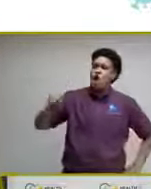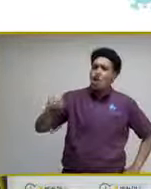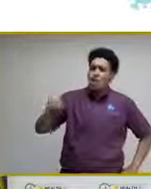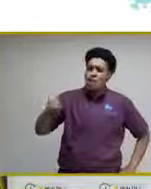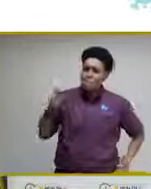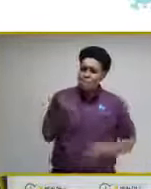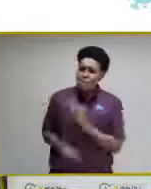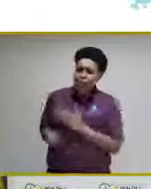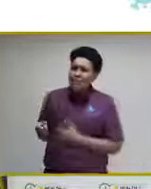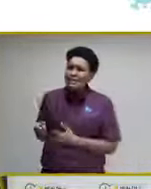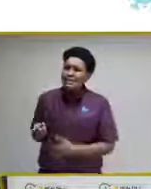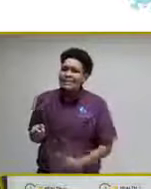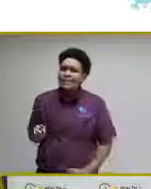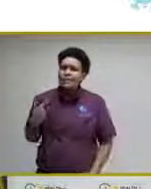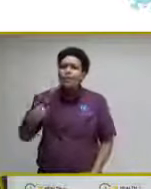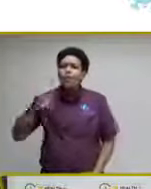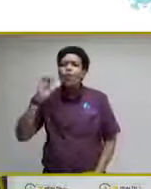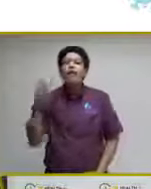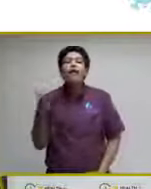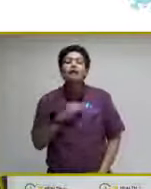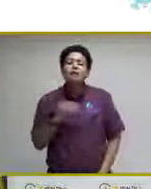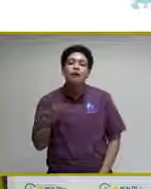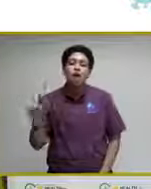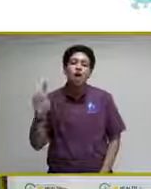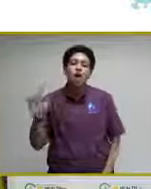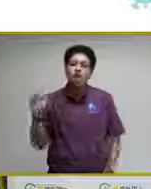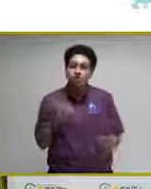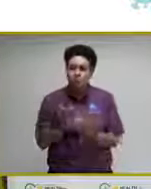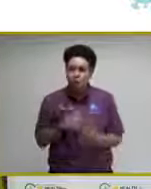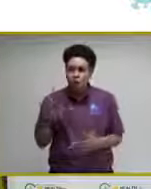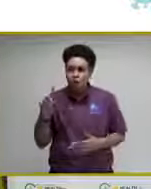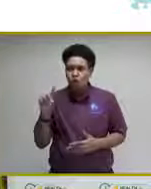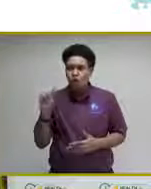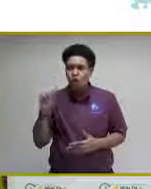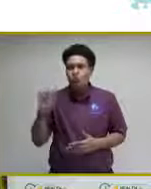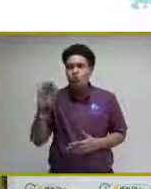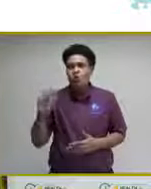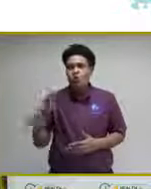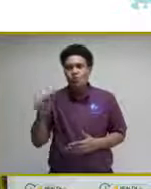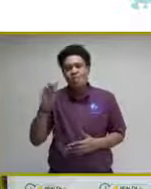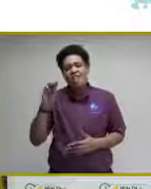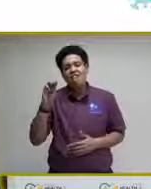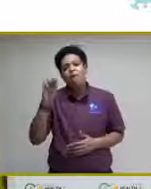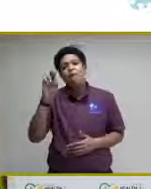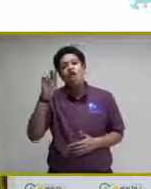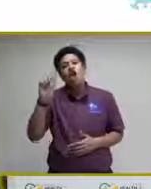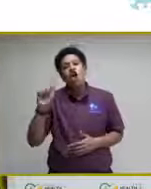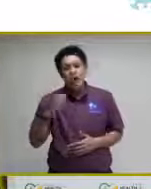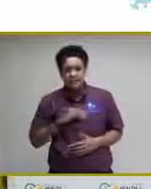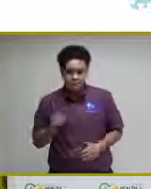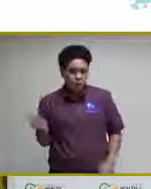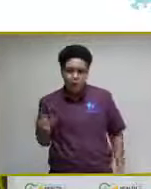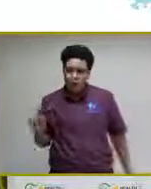at, we would only take 100,000 doses of the Moderna vaccine.